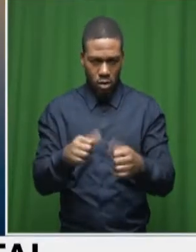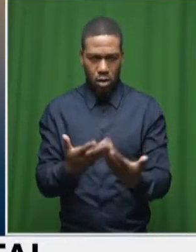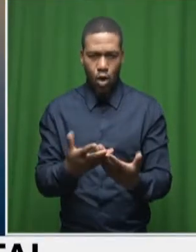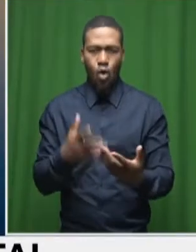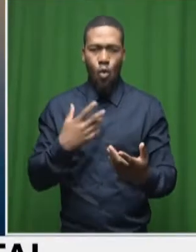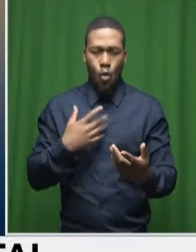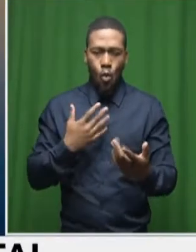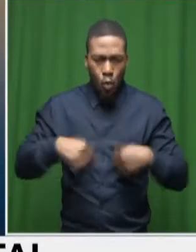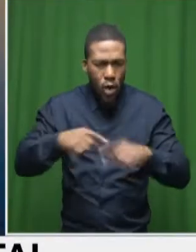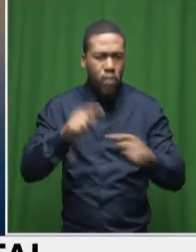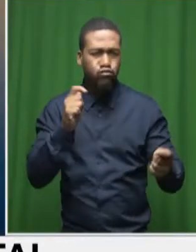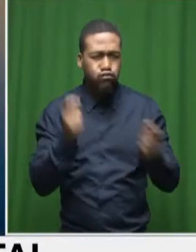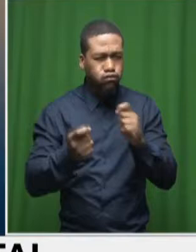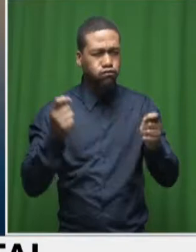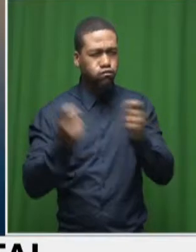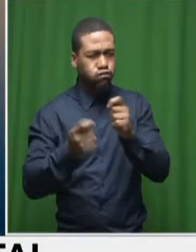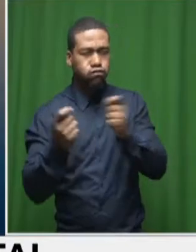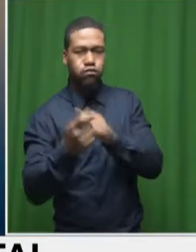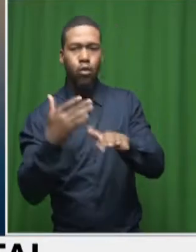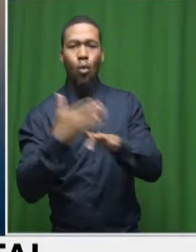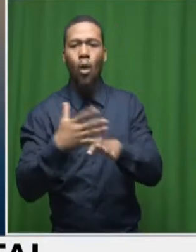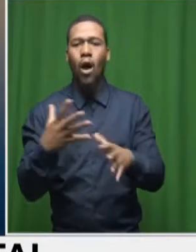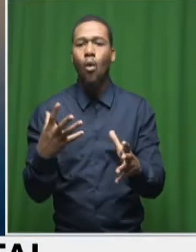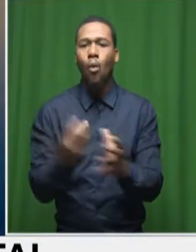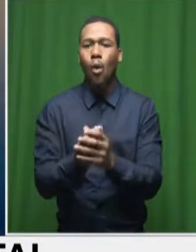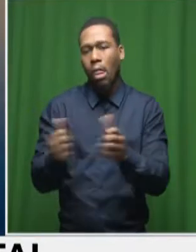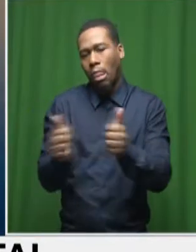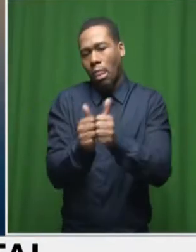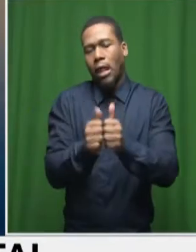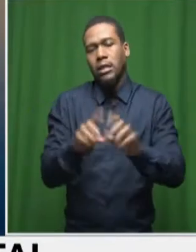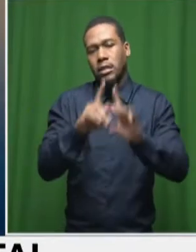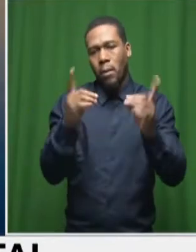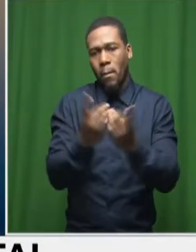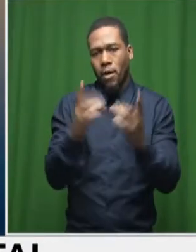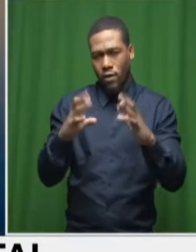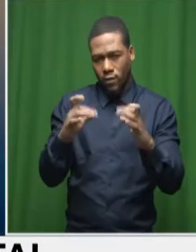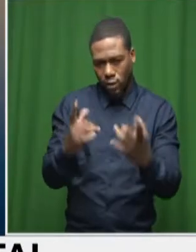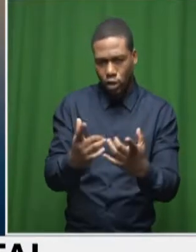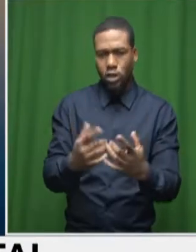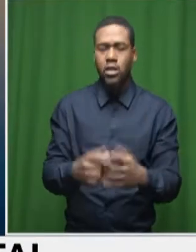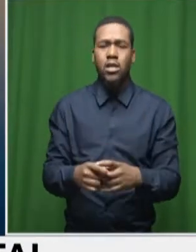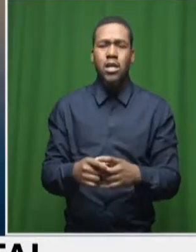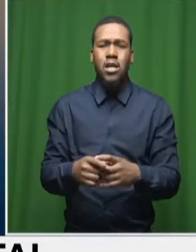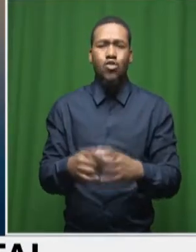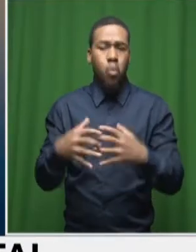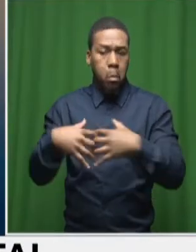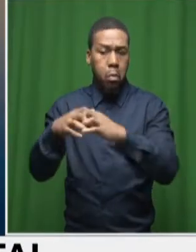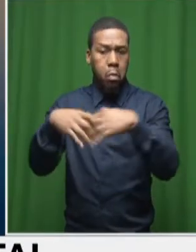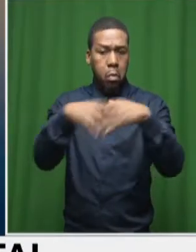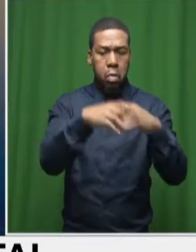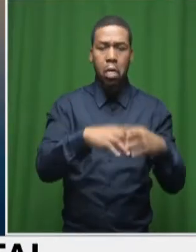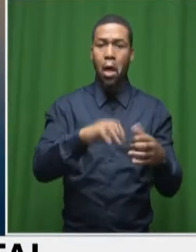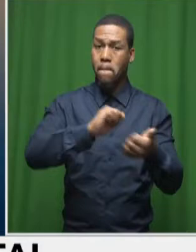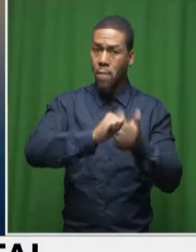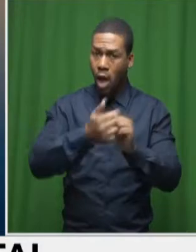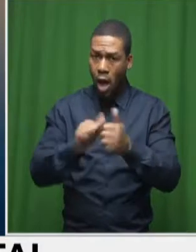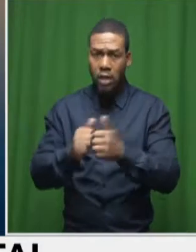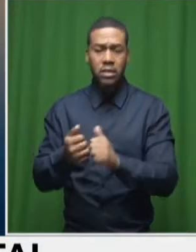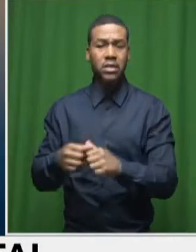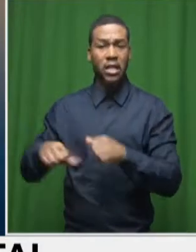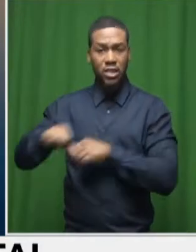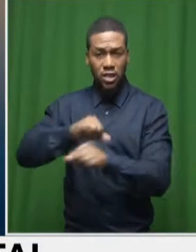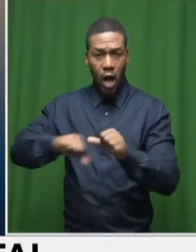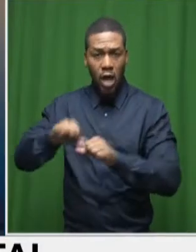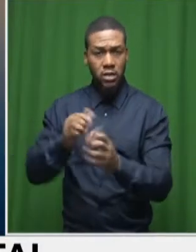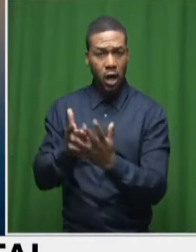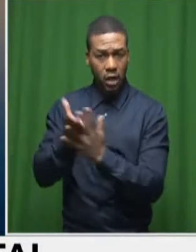transformations from working with the department to create digital content in local languages for maths and science, to creating a distribution channel called the Syafunda